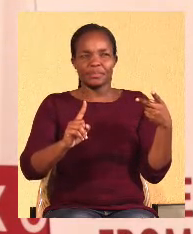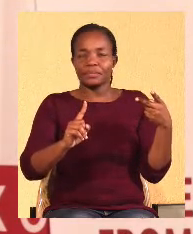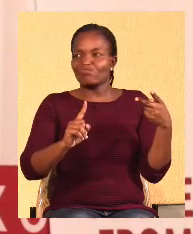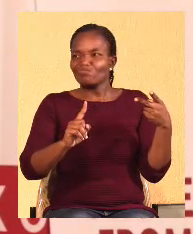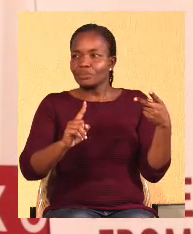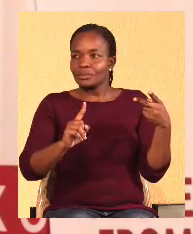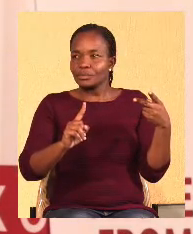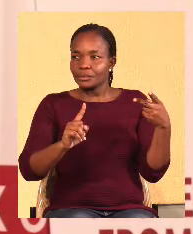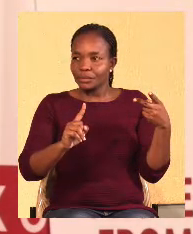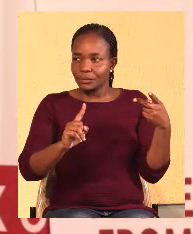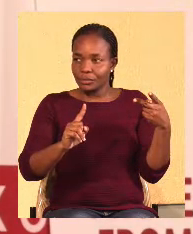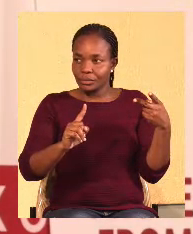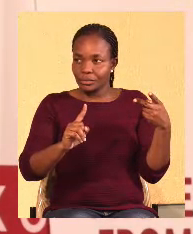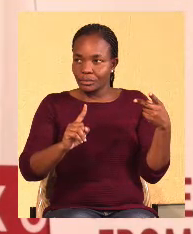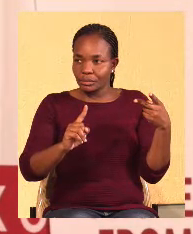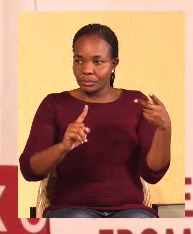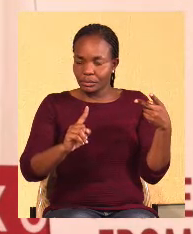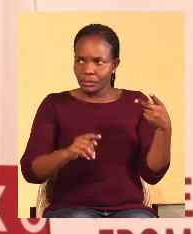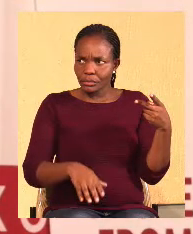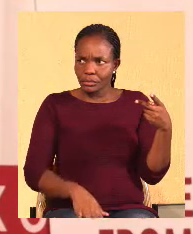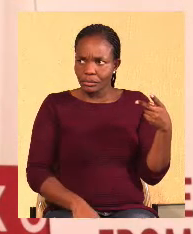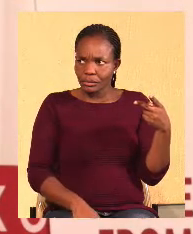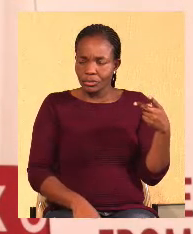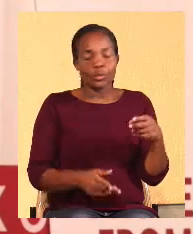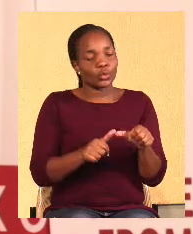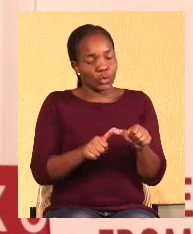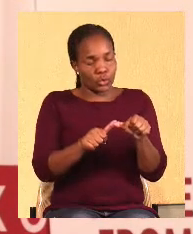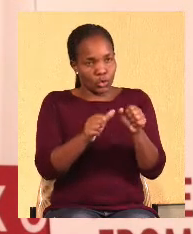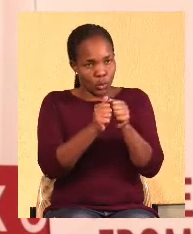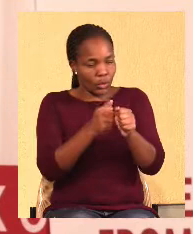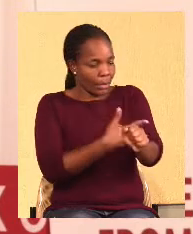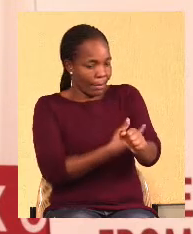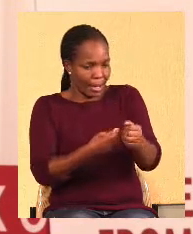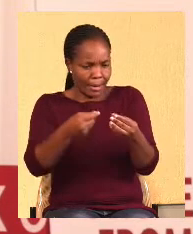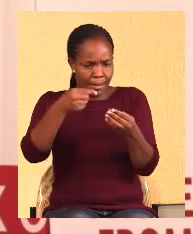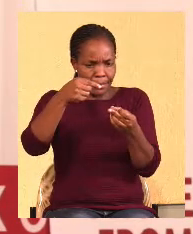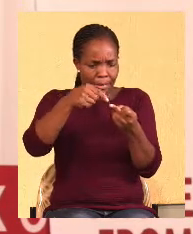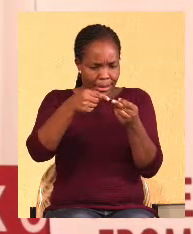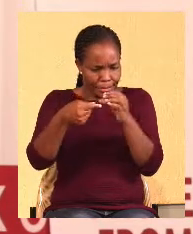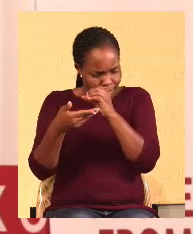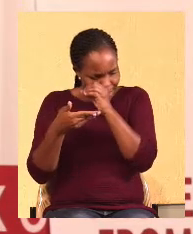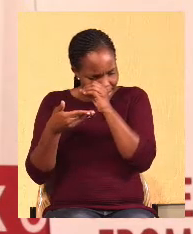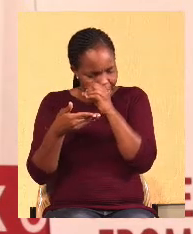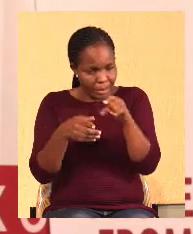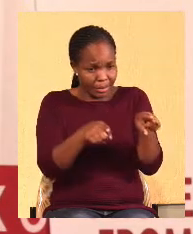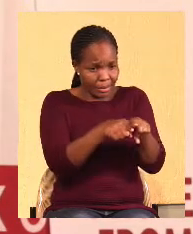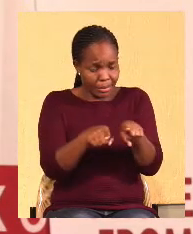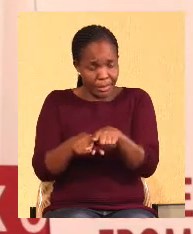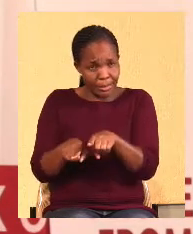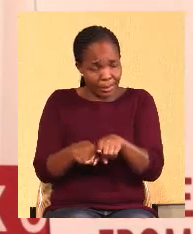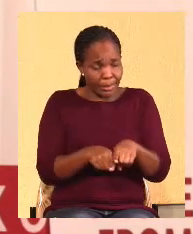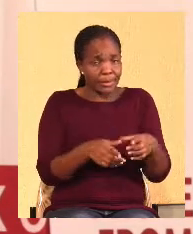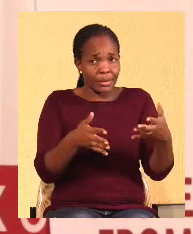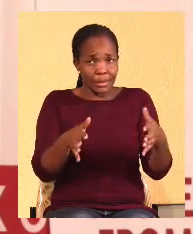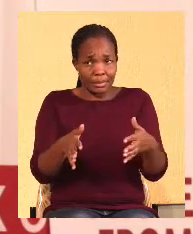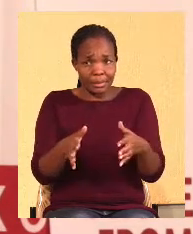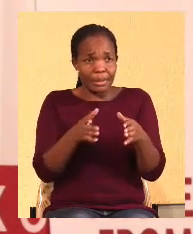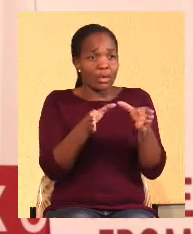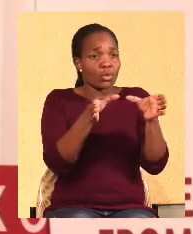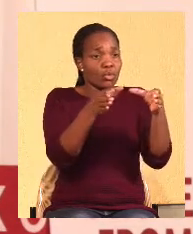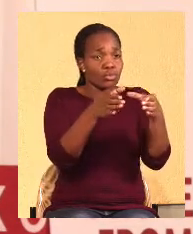carry out targeted testing. As I have informed you earlier,